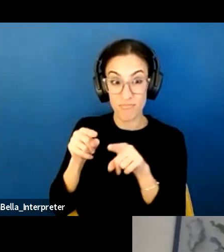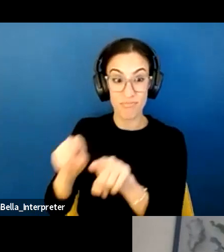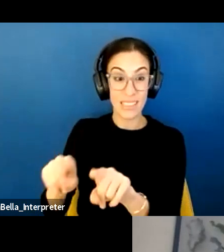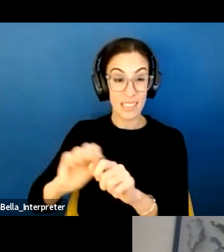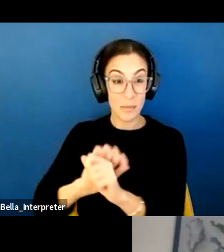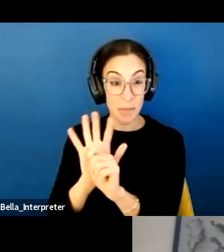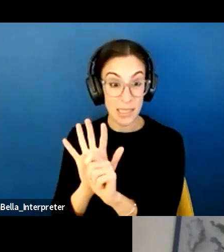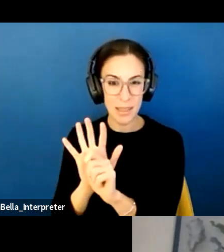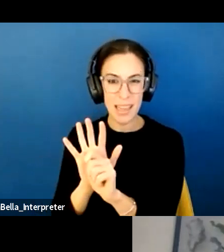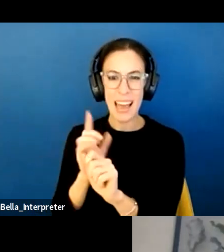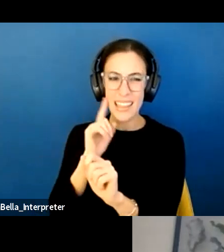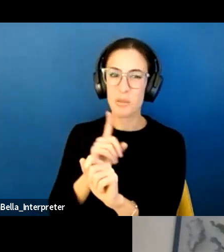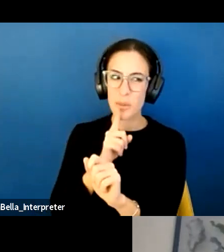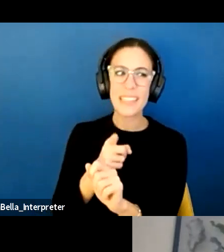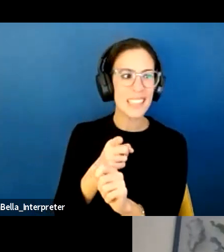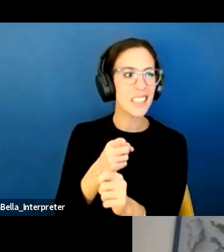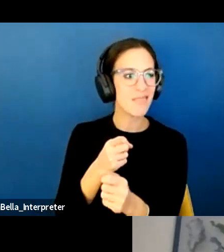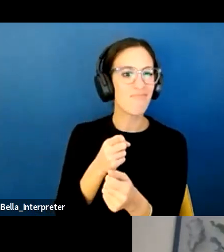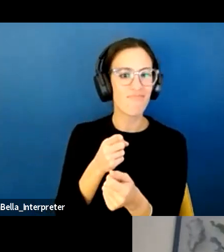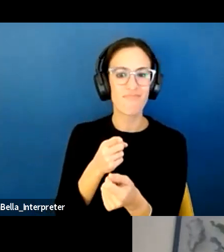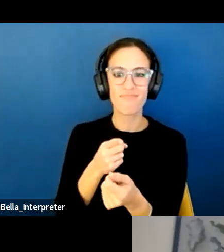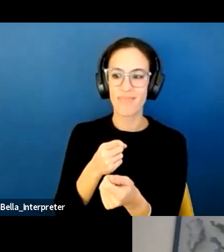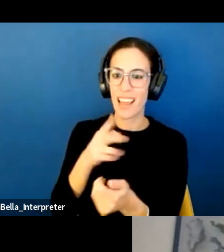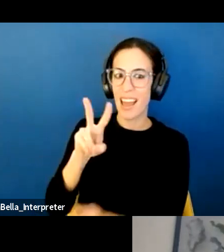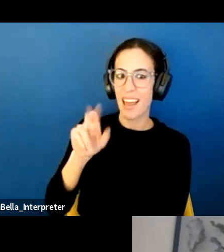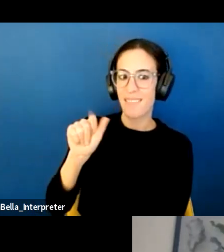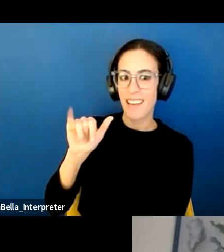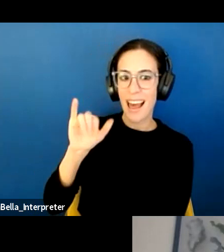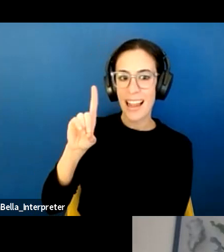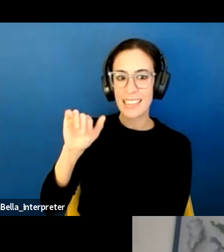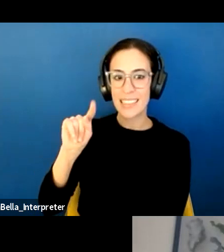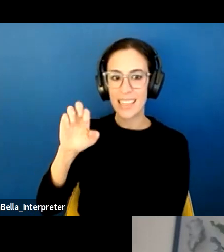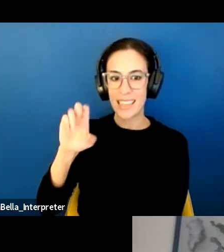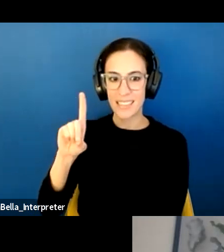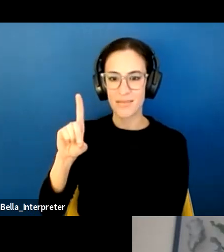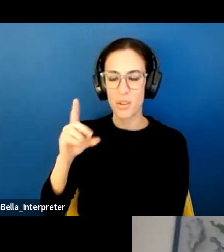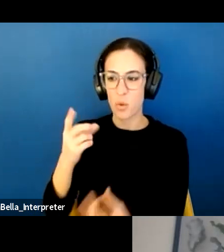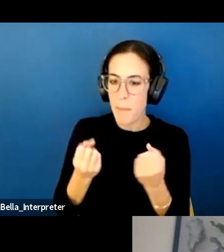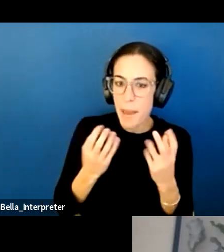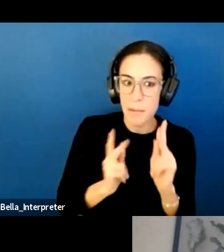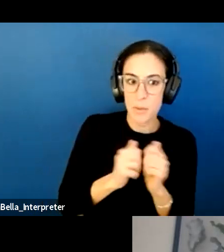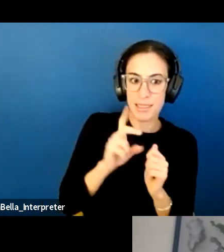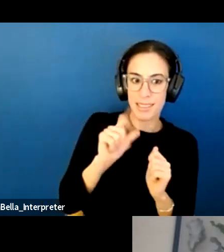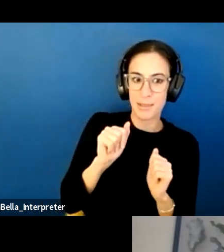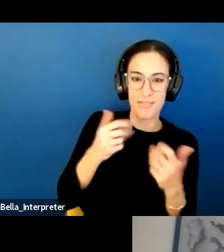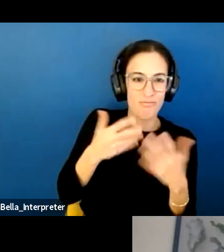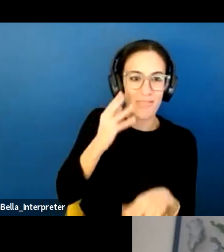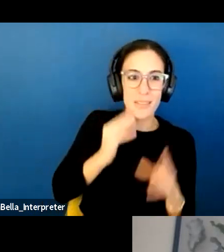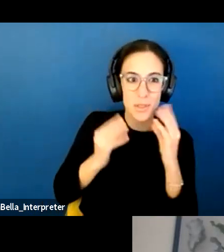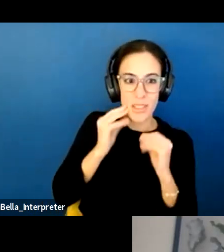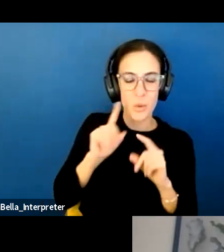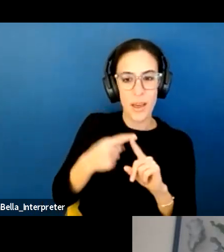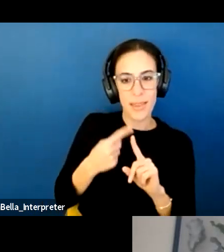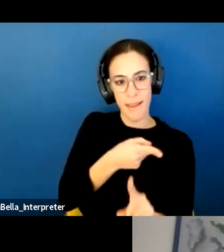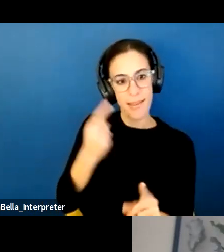a lot of the anxieties that many disabled people experience when they think about whether or not their